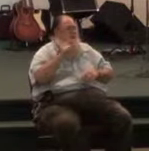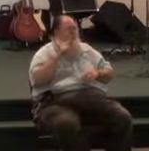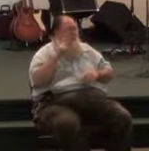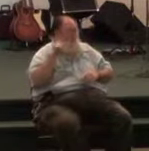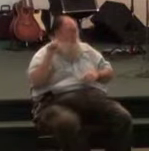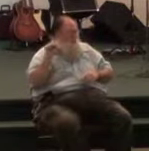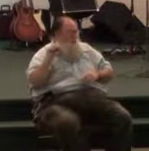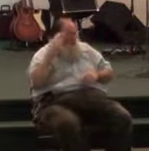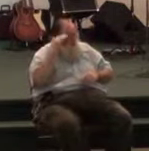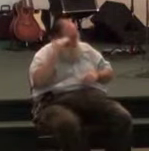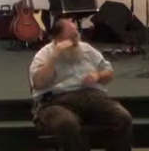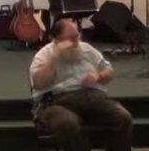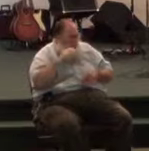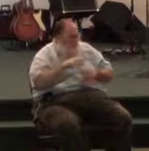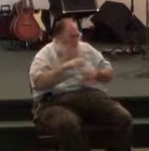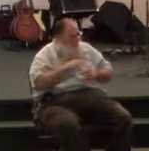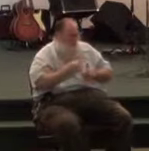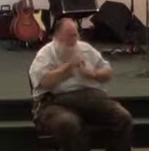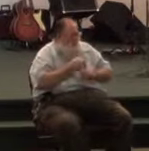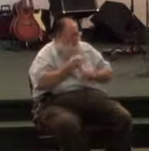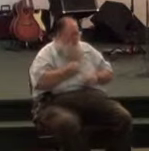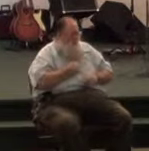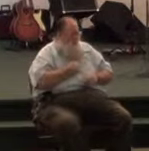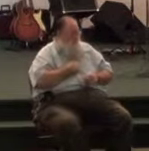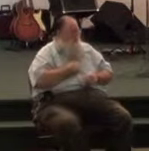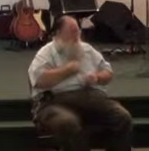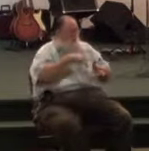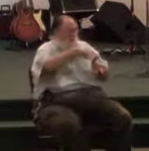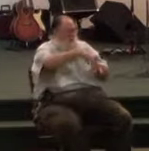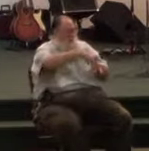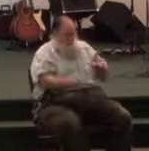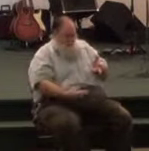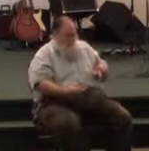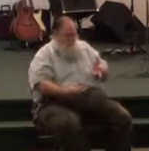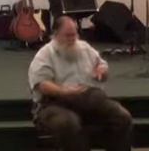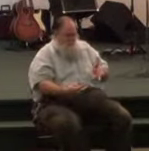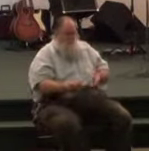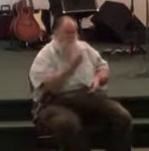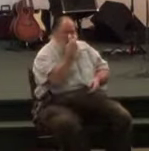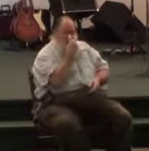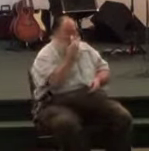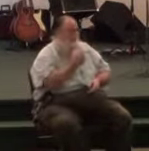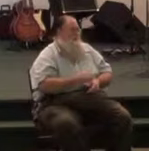why do you persecute me? And knocks him to the ground, blinding him back.